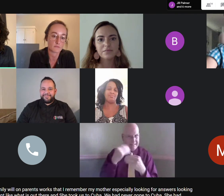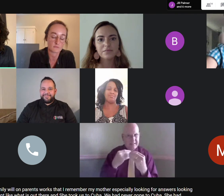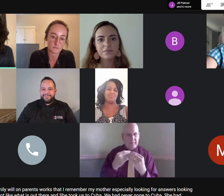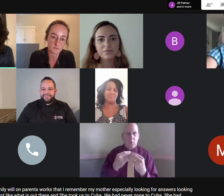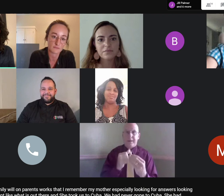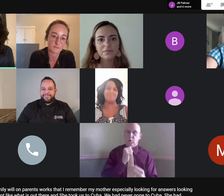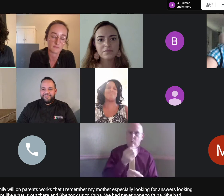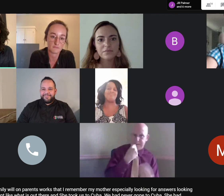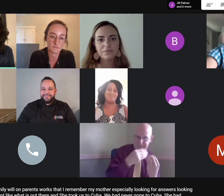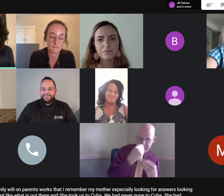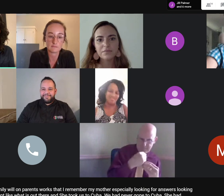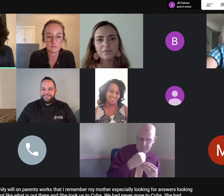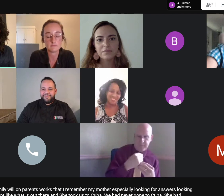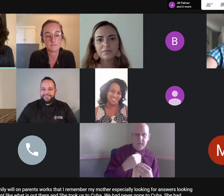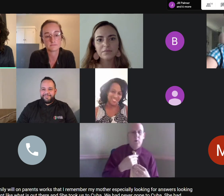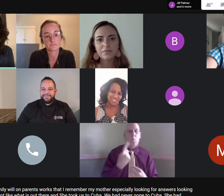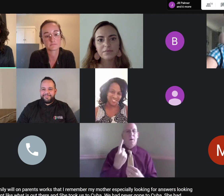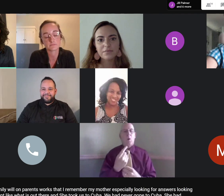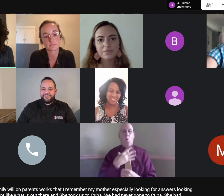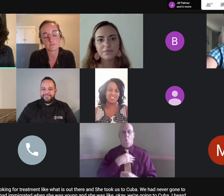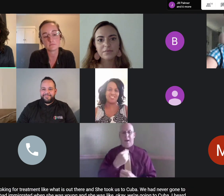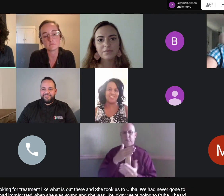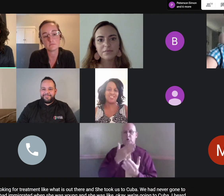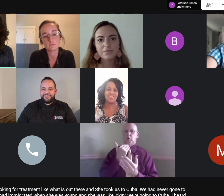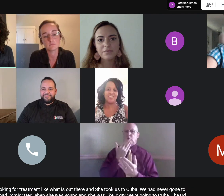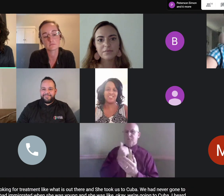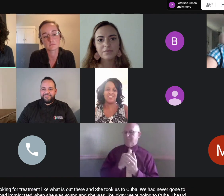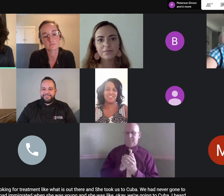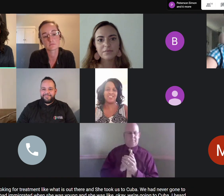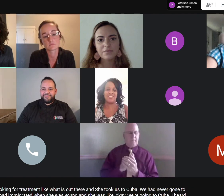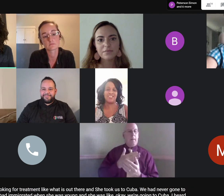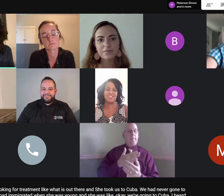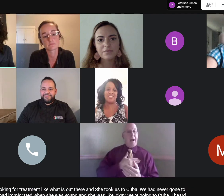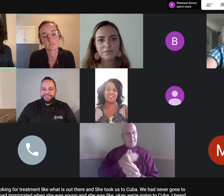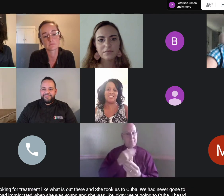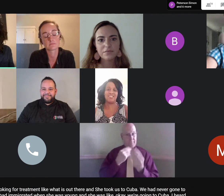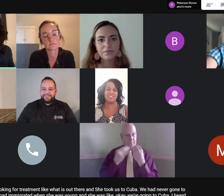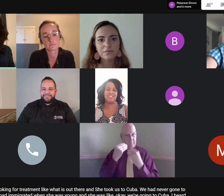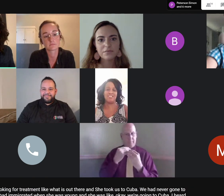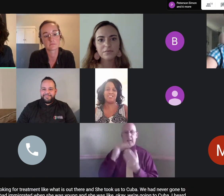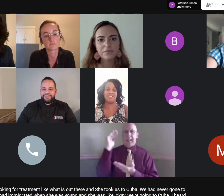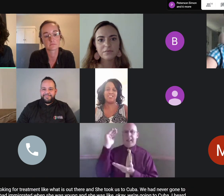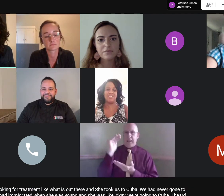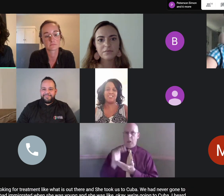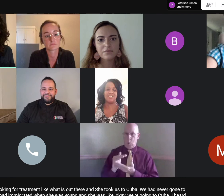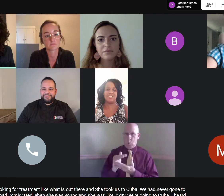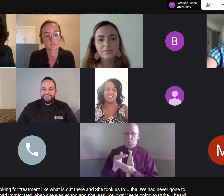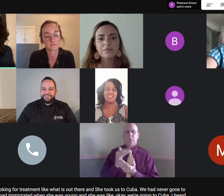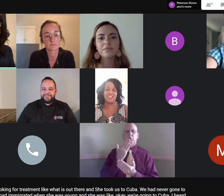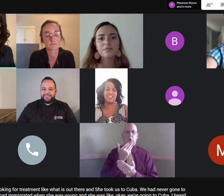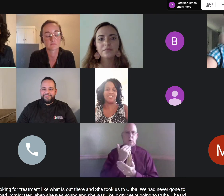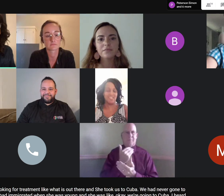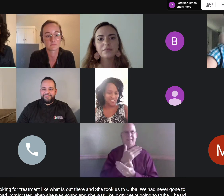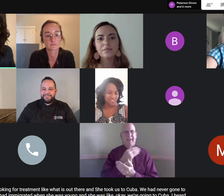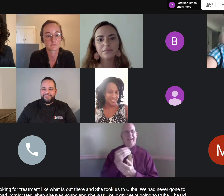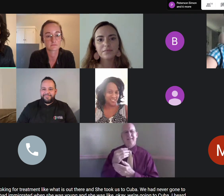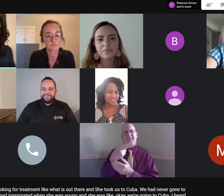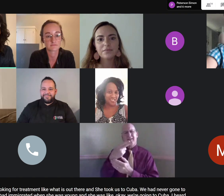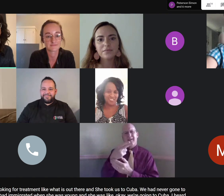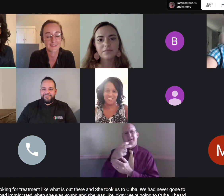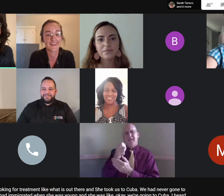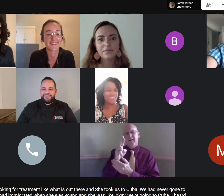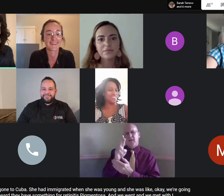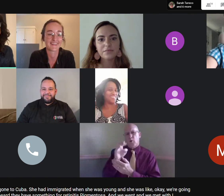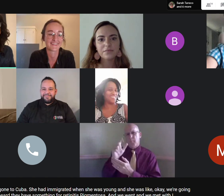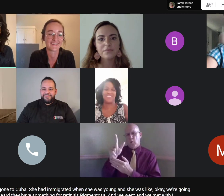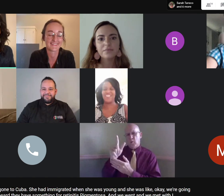eat. And one of those was white sugar. So I eat a very low sugar diet. And we were taking like some herbal pills. I don't know if they worked. I have